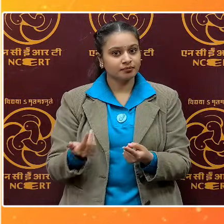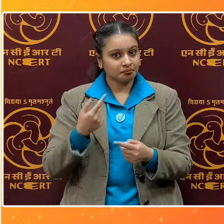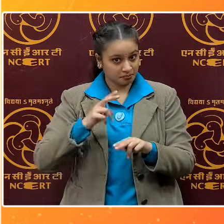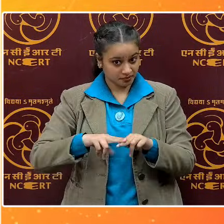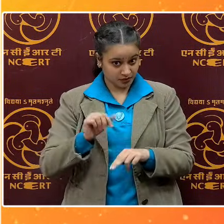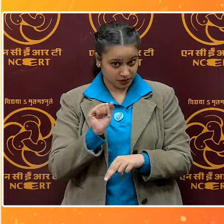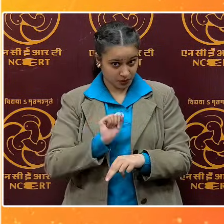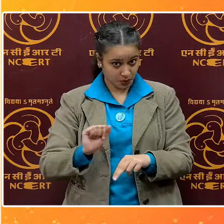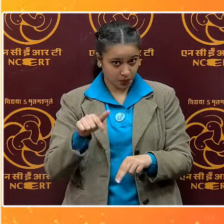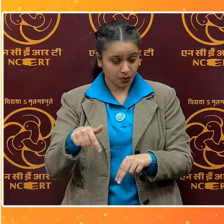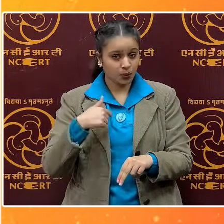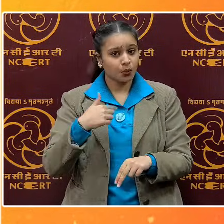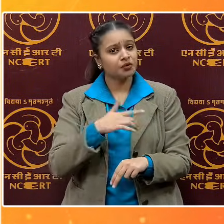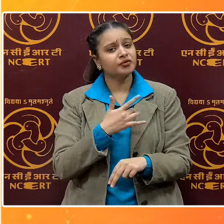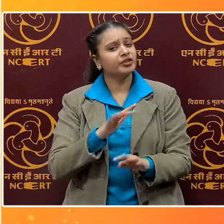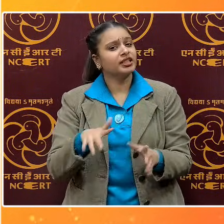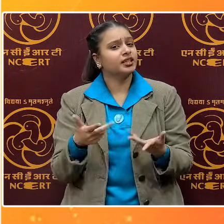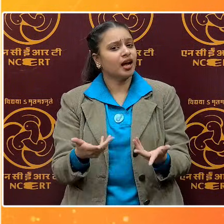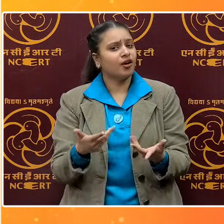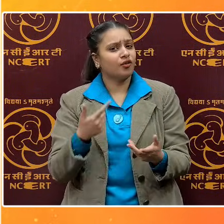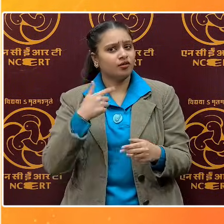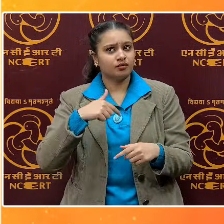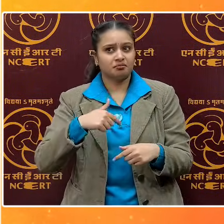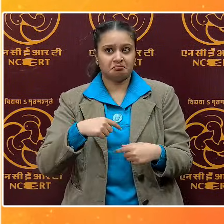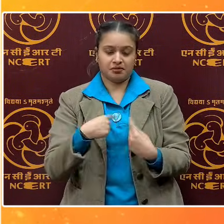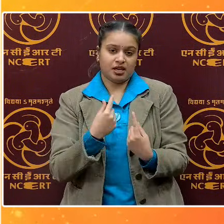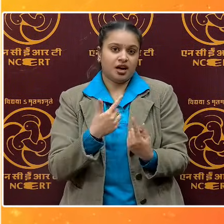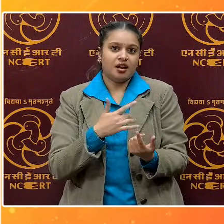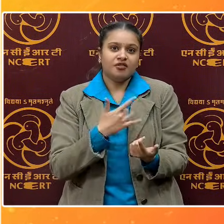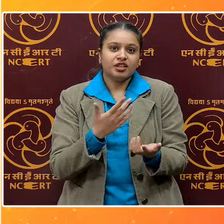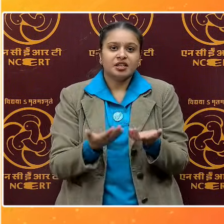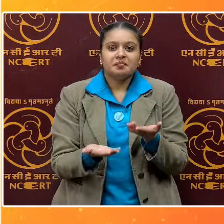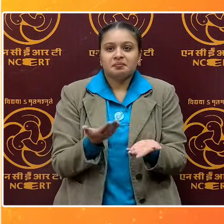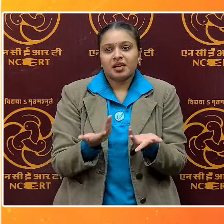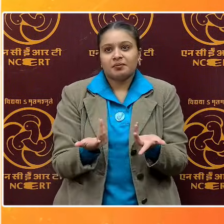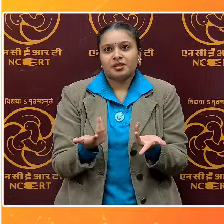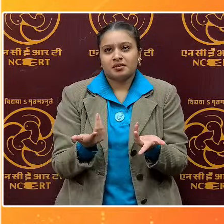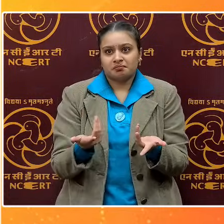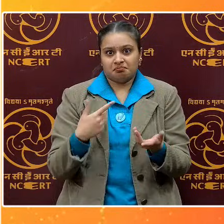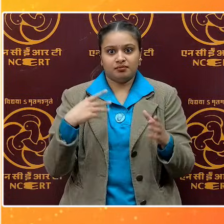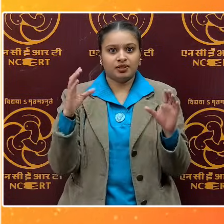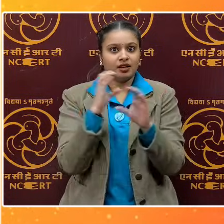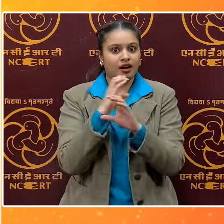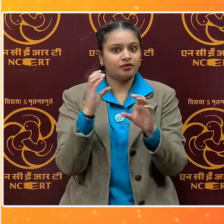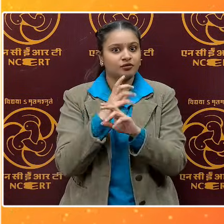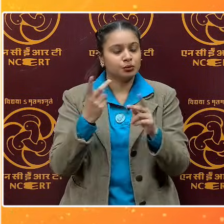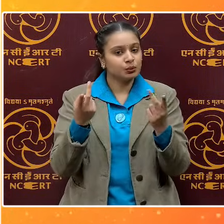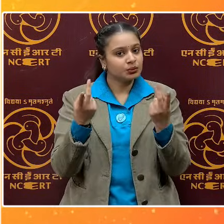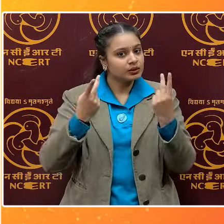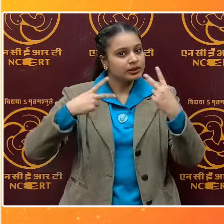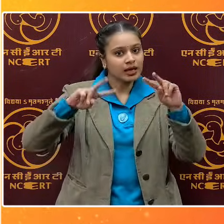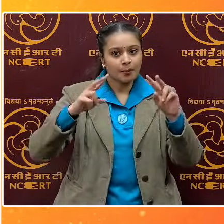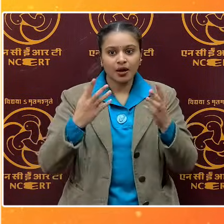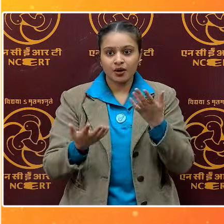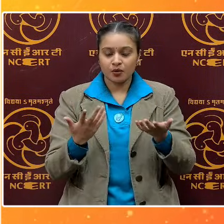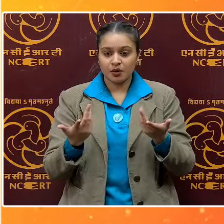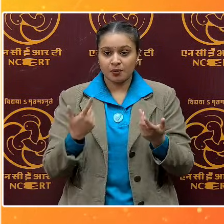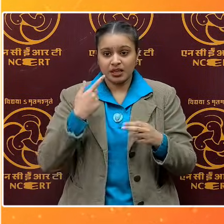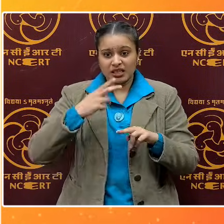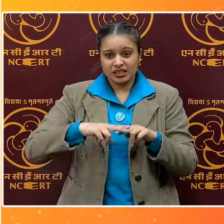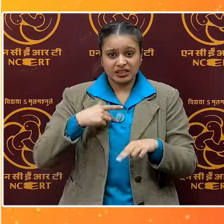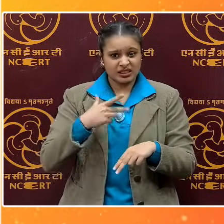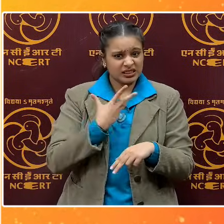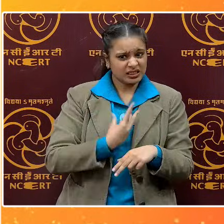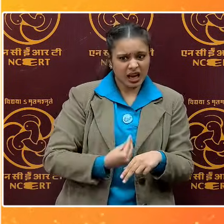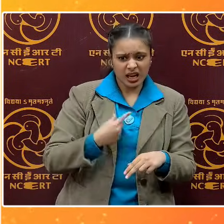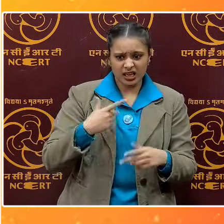be... What will you feel like? I will feel, I was say literally confused and it will be very disheartening because I have to get